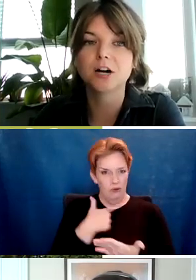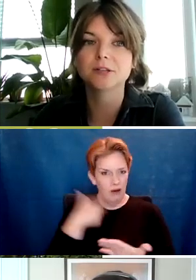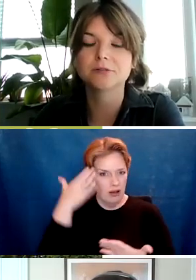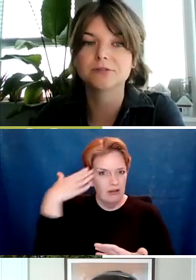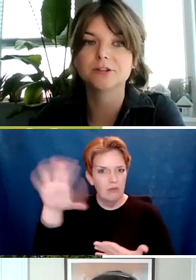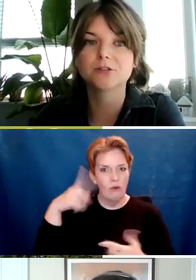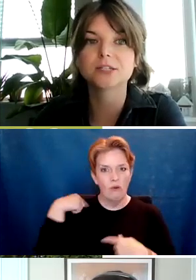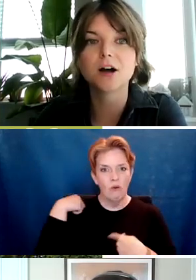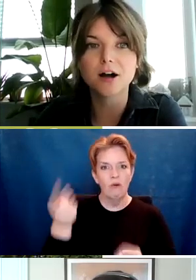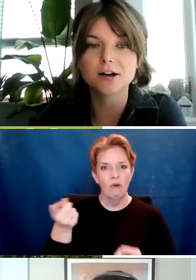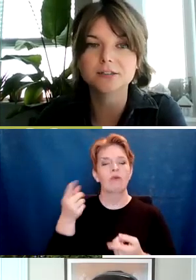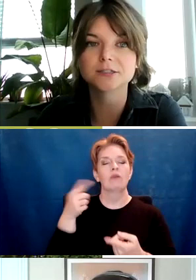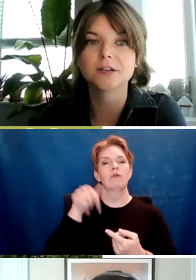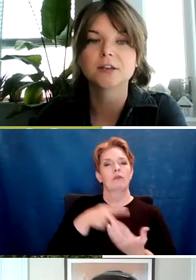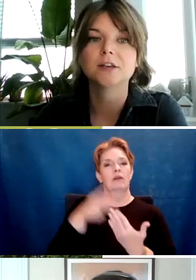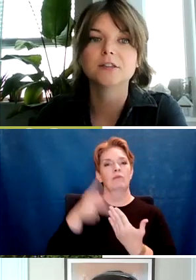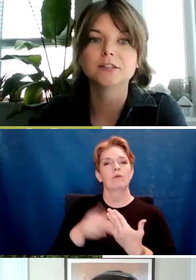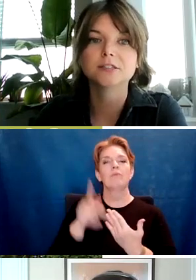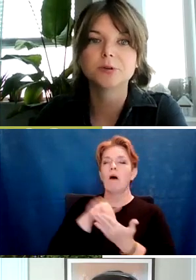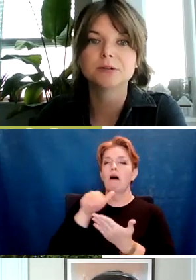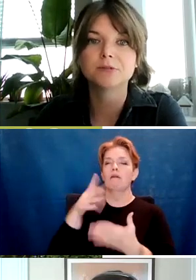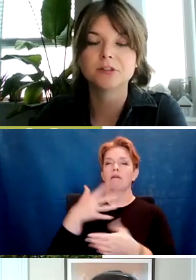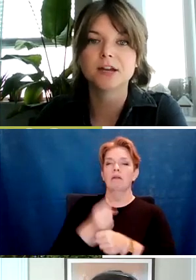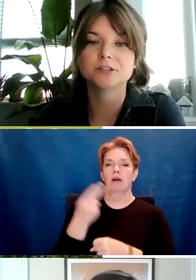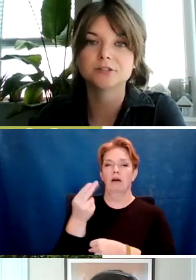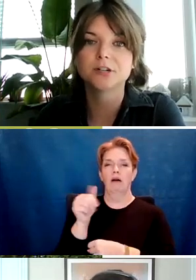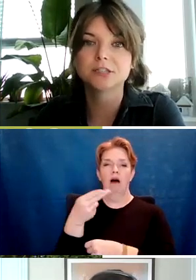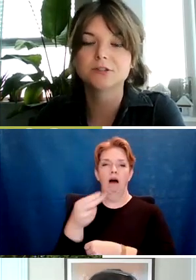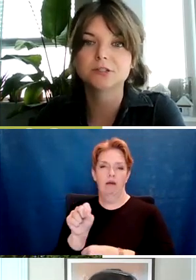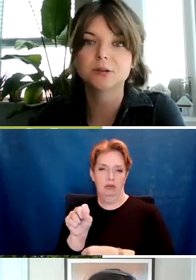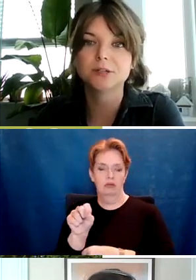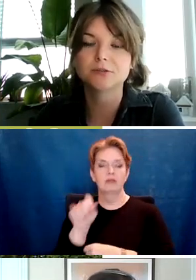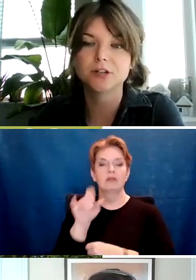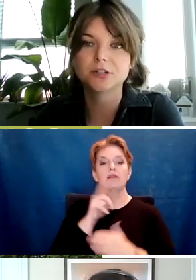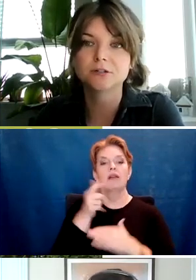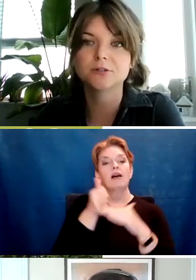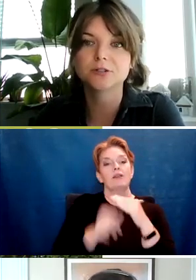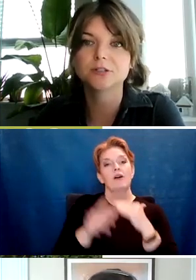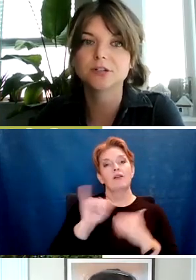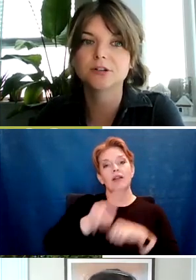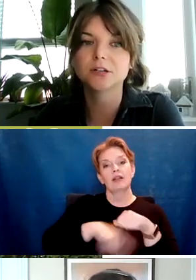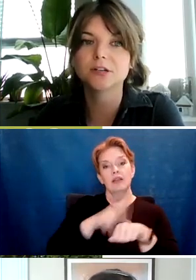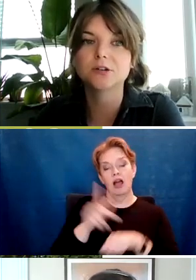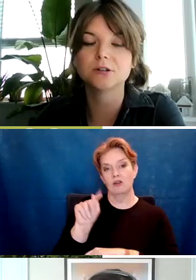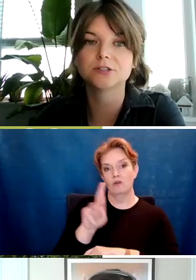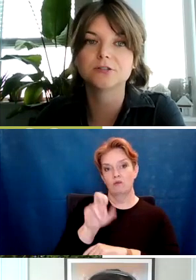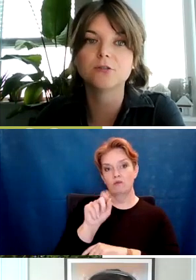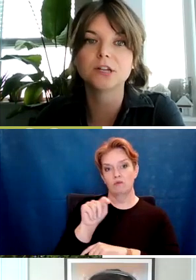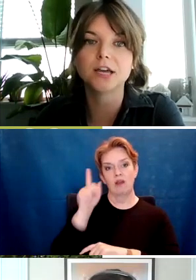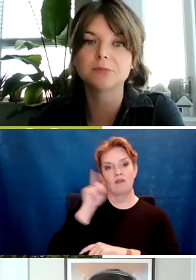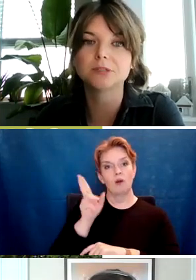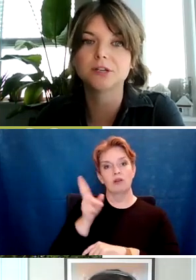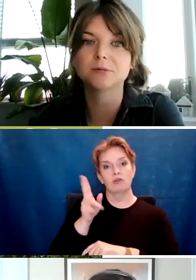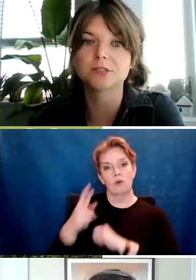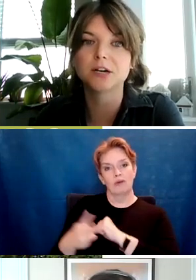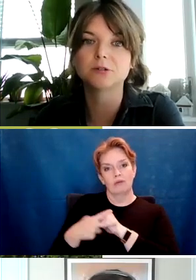also commonly referred to as HAHS, this is a program of the National Trust for Historic Preservation, which is currently a coalition of